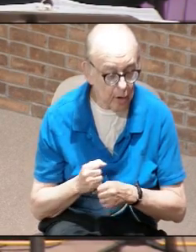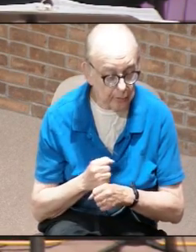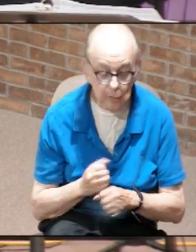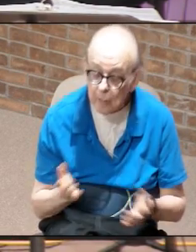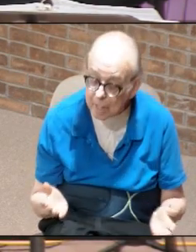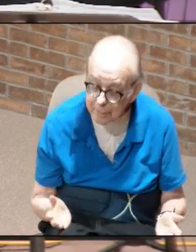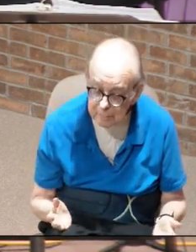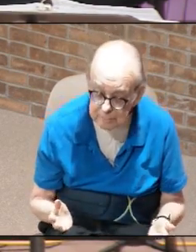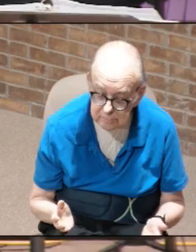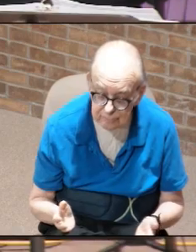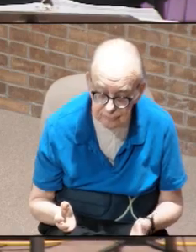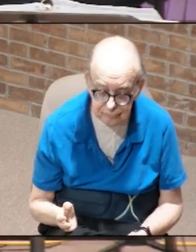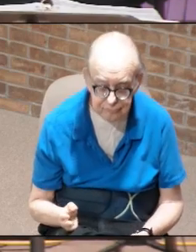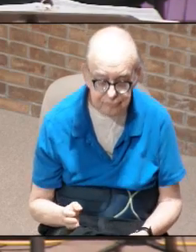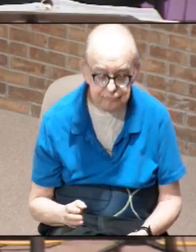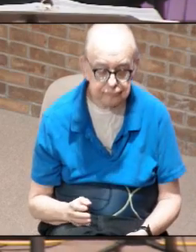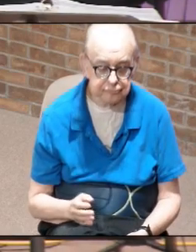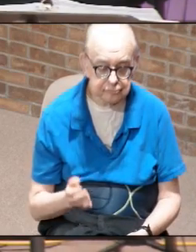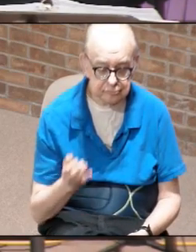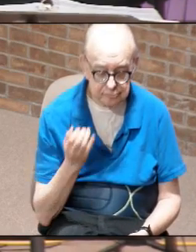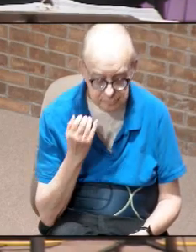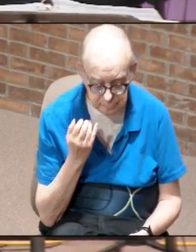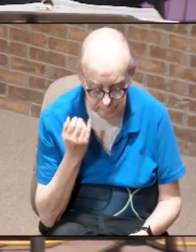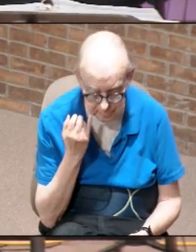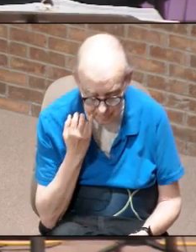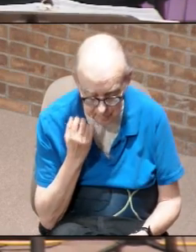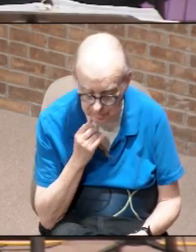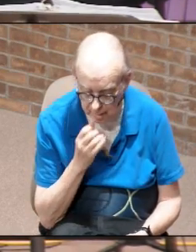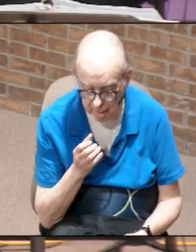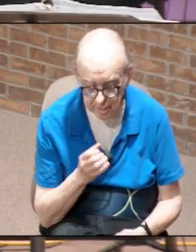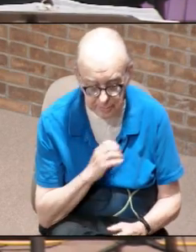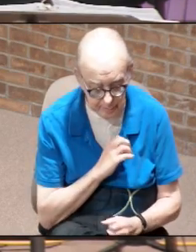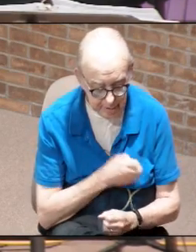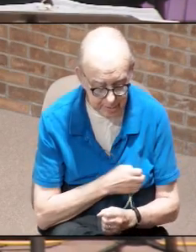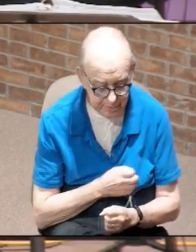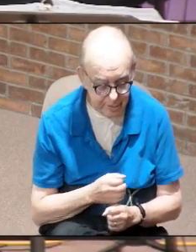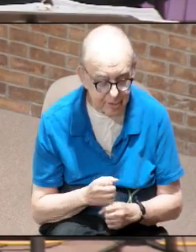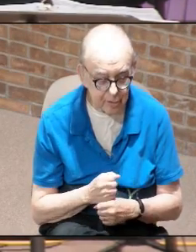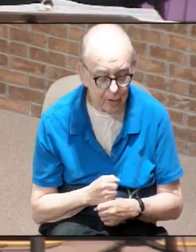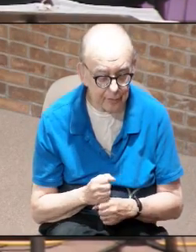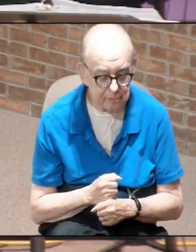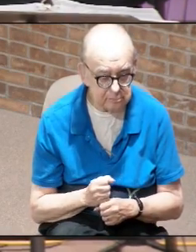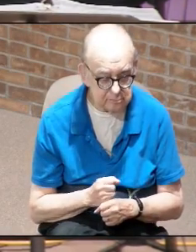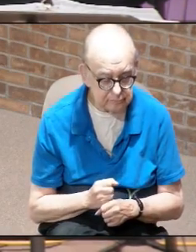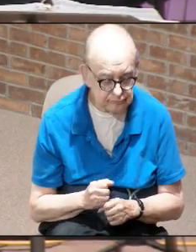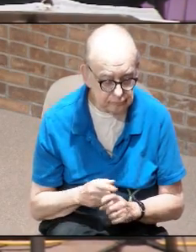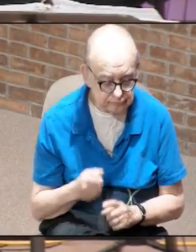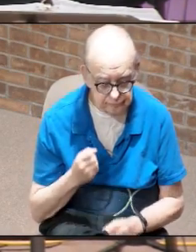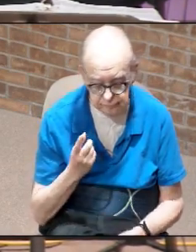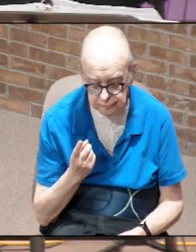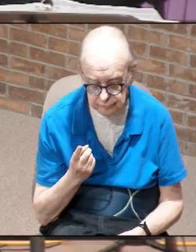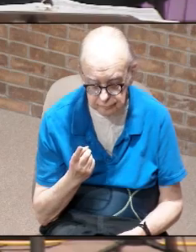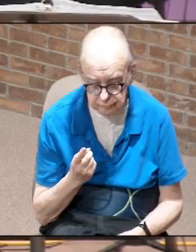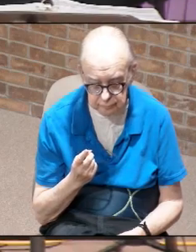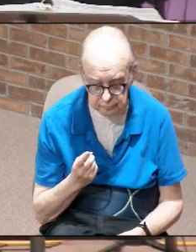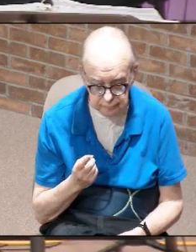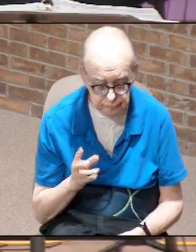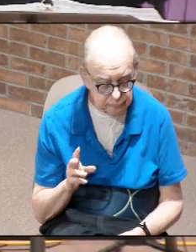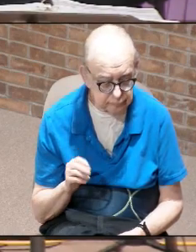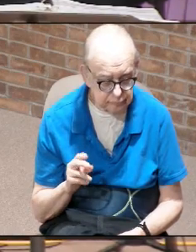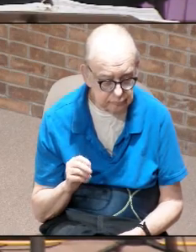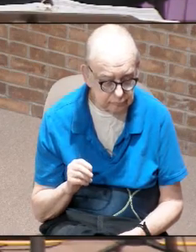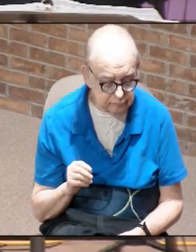You know, you've had some energy drinks or something, you know. But then I realized, hold on a minute.